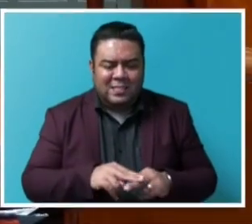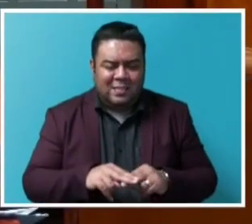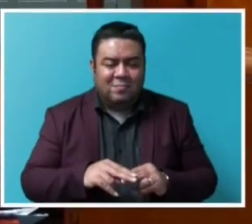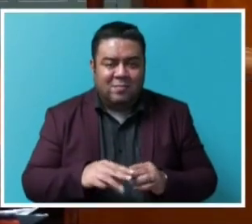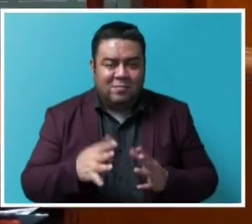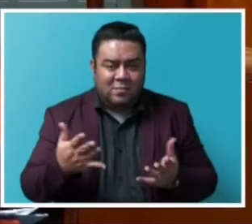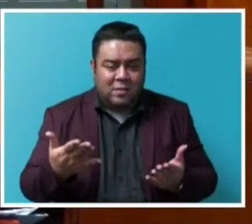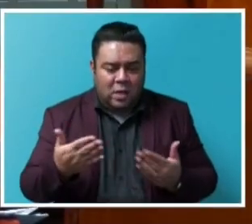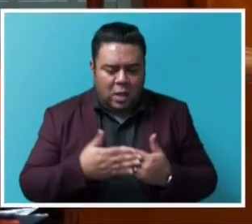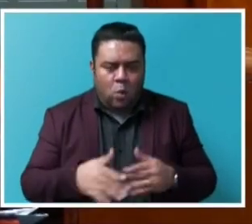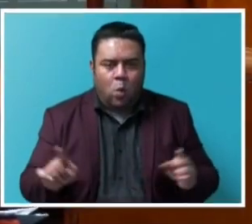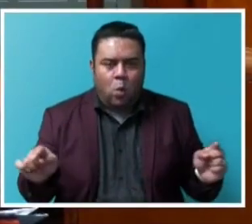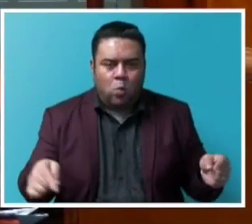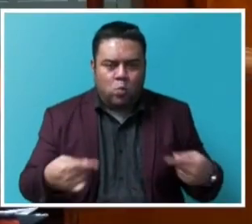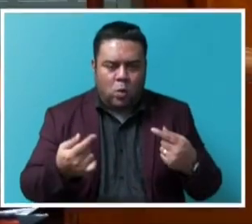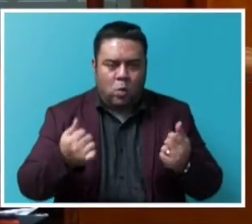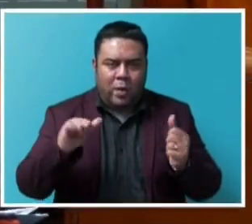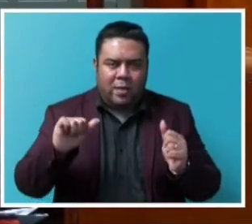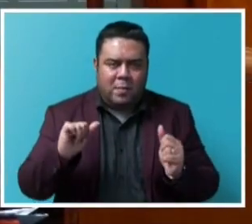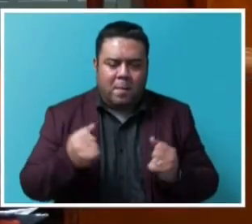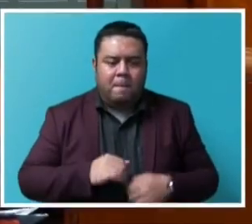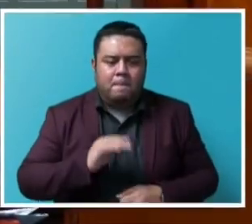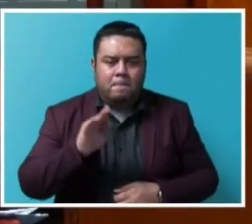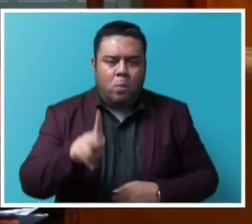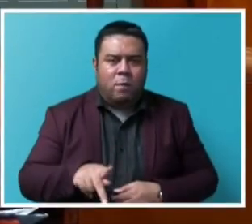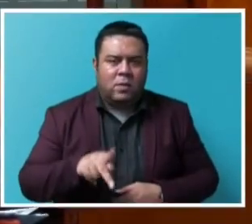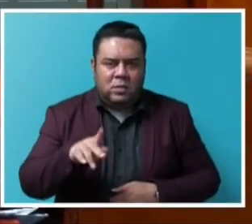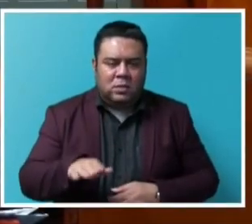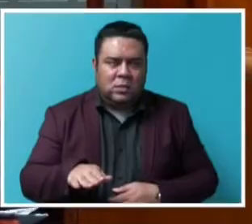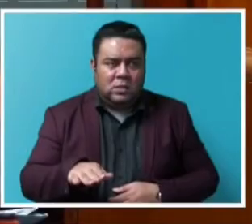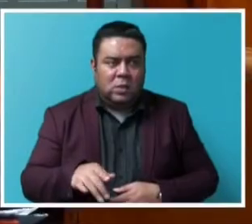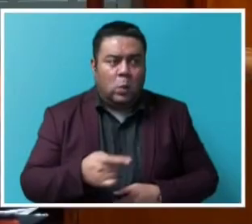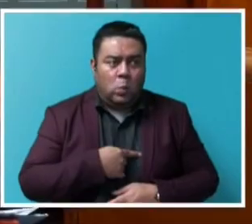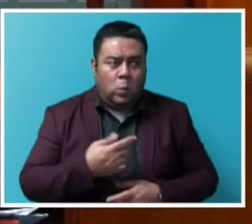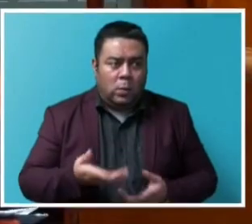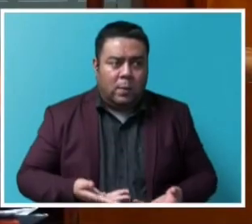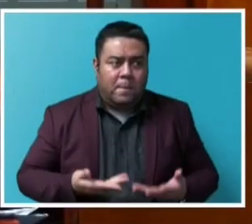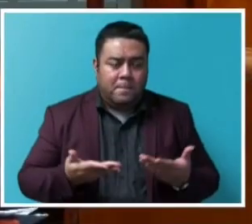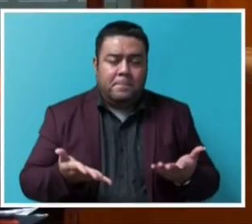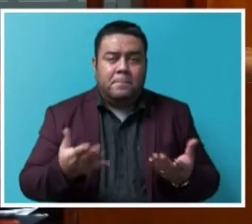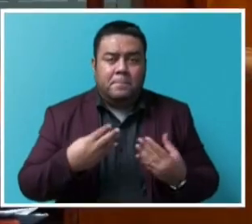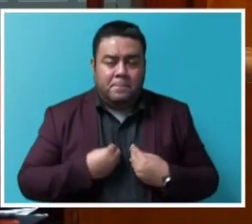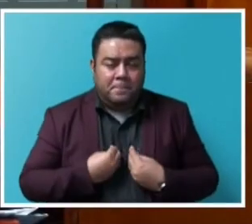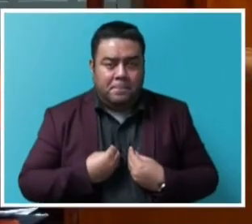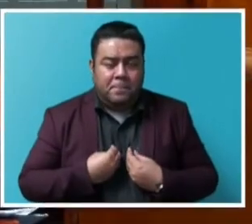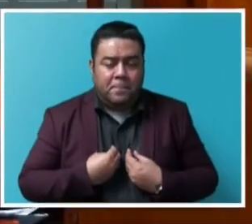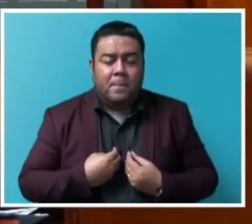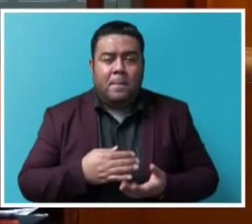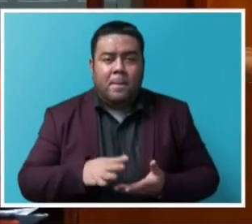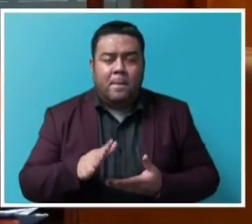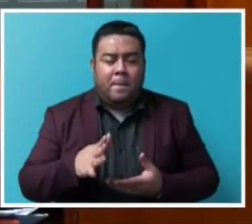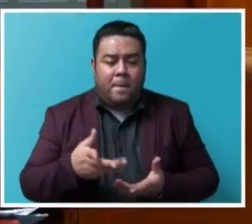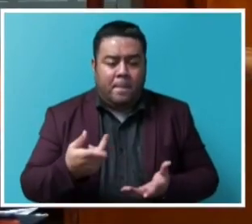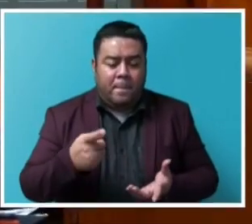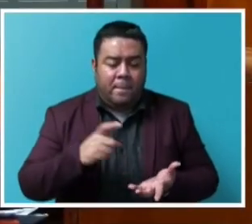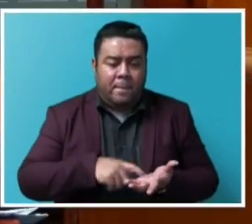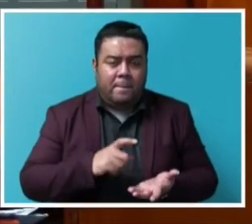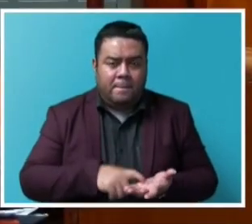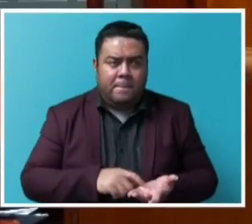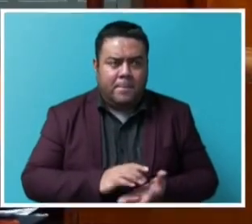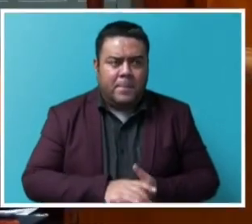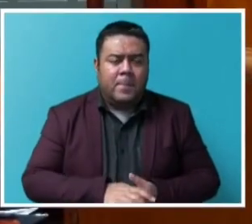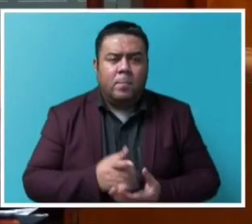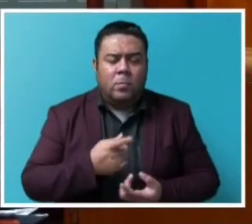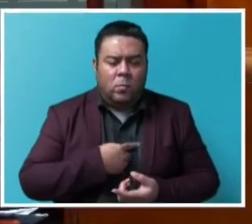of our enemy, which is poverty. We inherited an economy marked by debt distress,